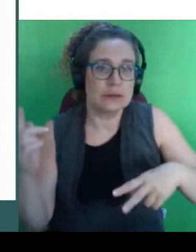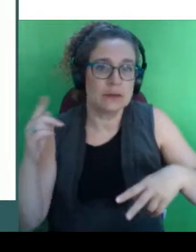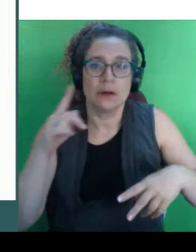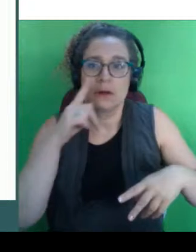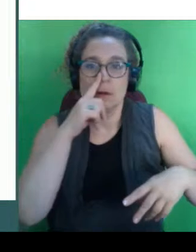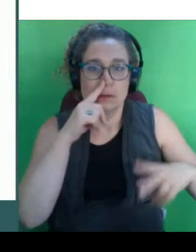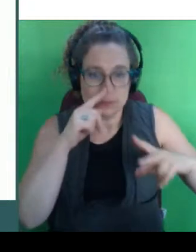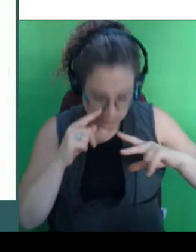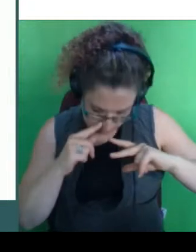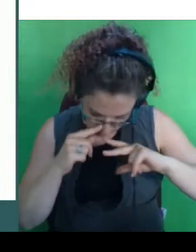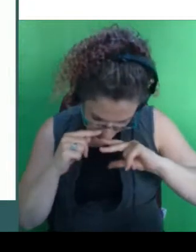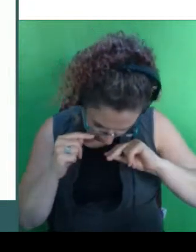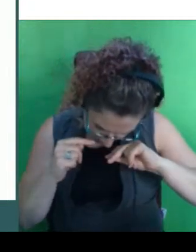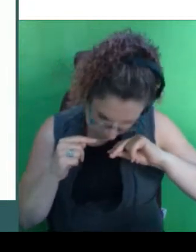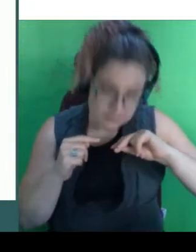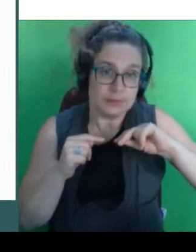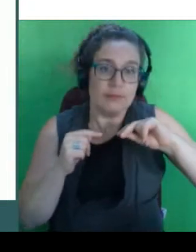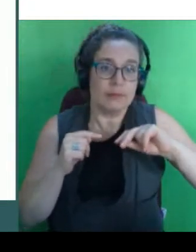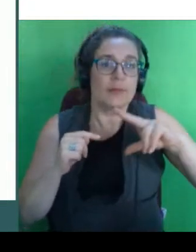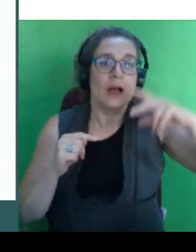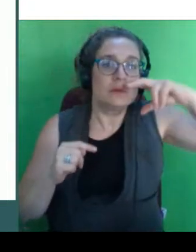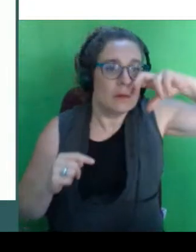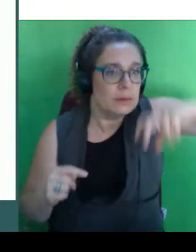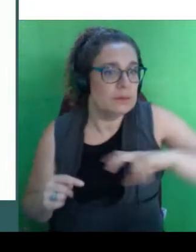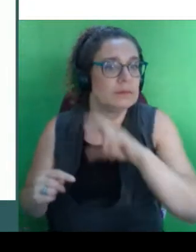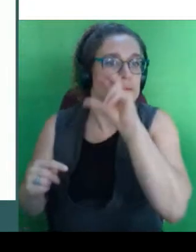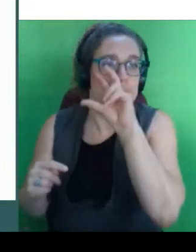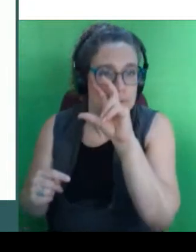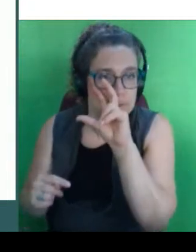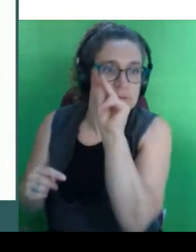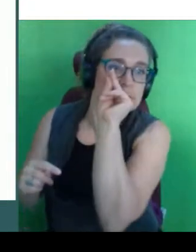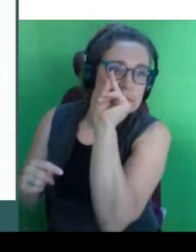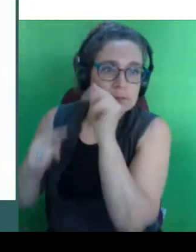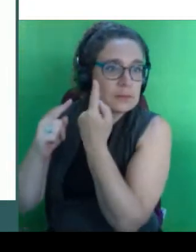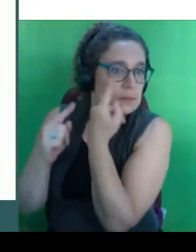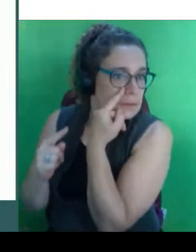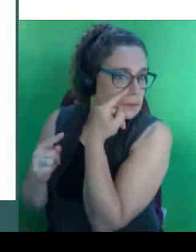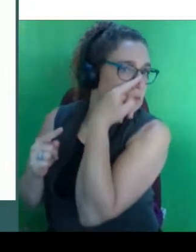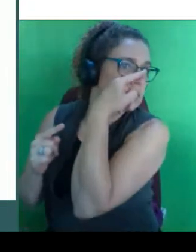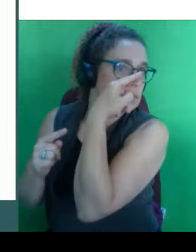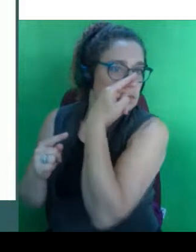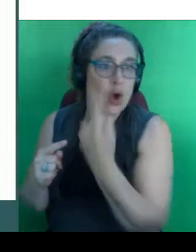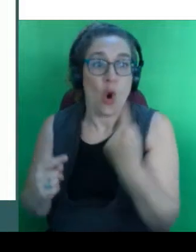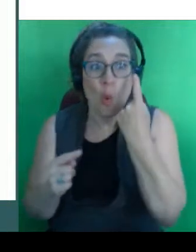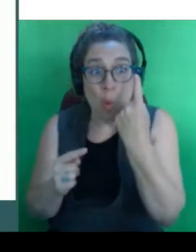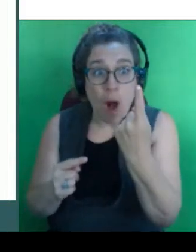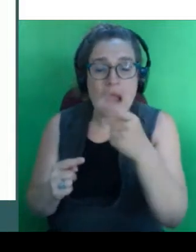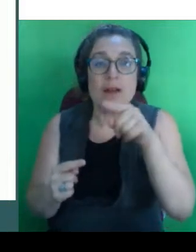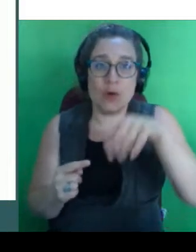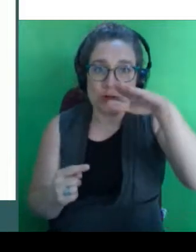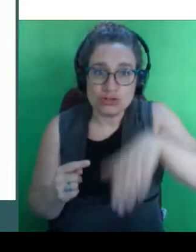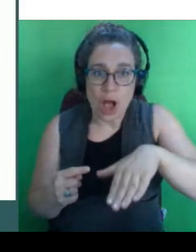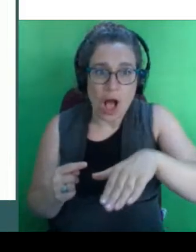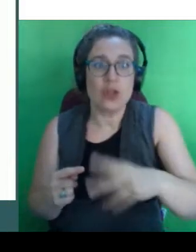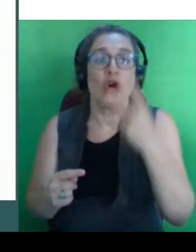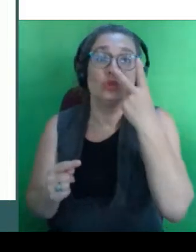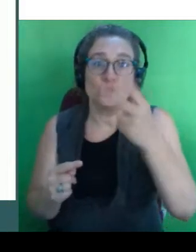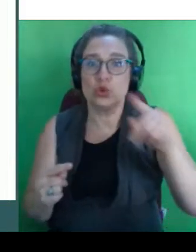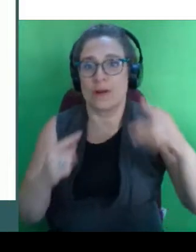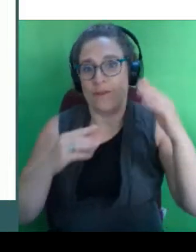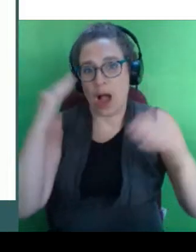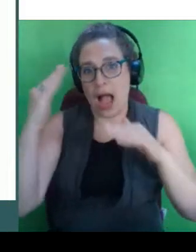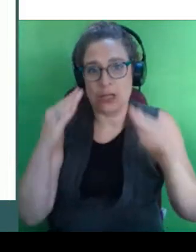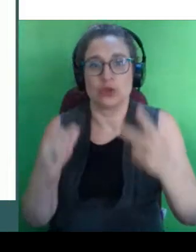the lateral wall on the inside. 1 puff for a child, 2 puffs for an adult, 2 different places, 1 up, 1